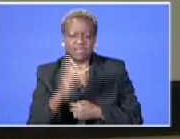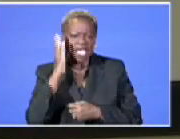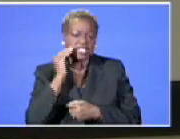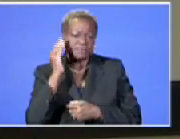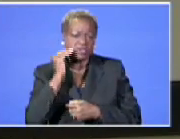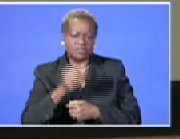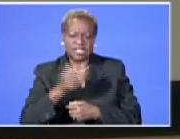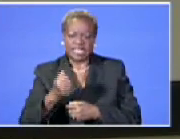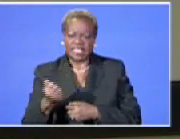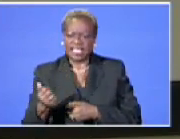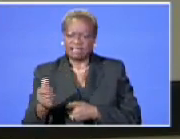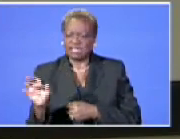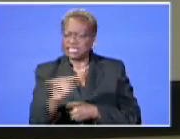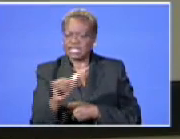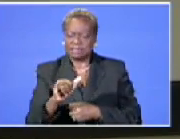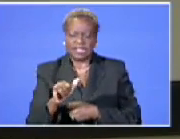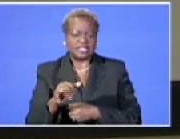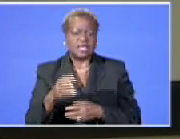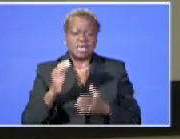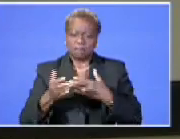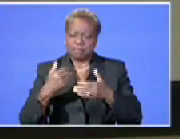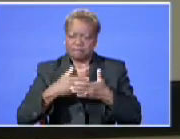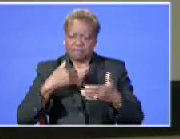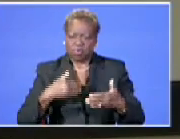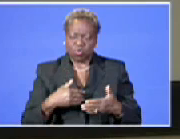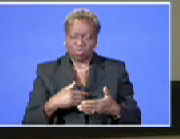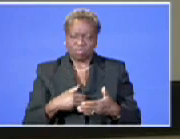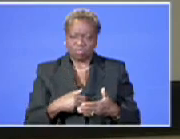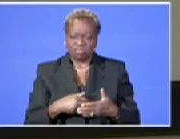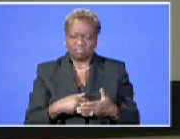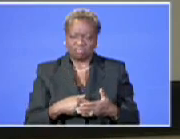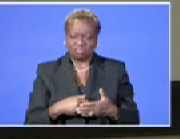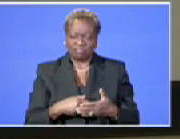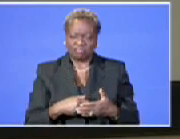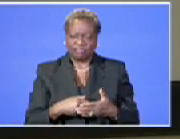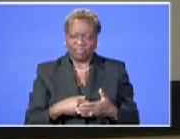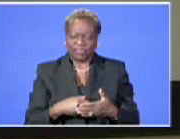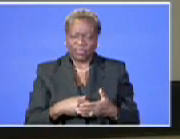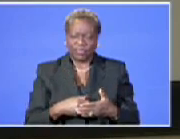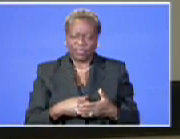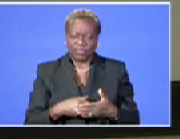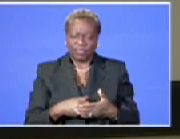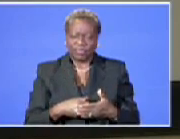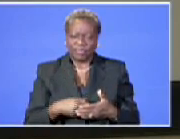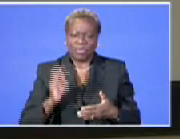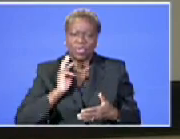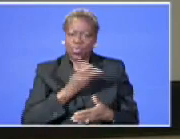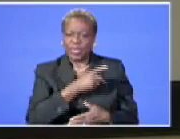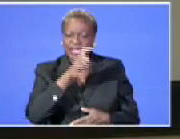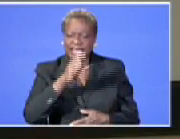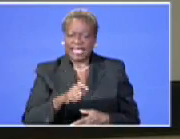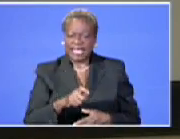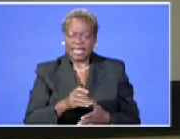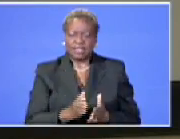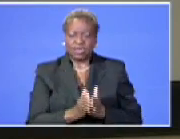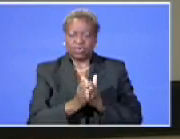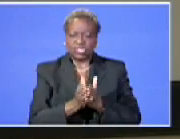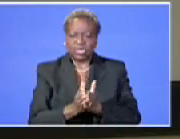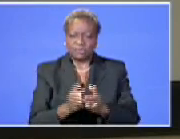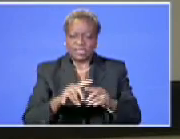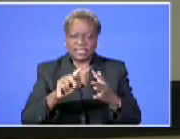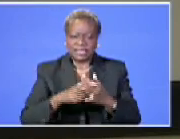this before, and we need the cruise ships as part of the